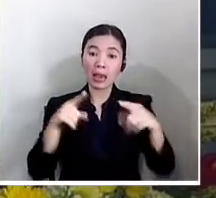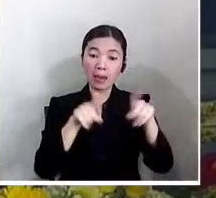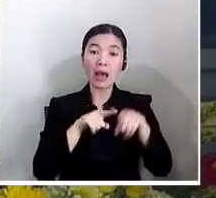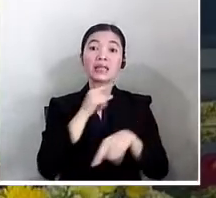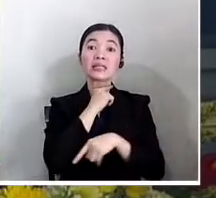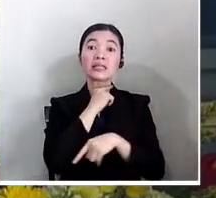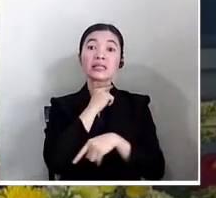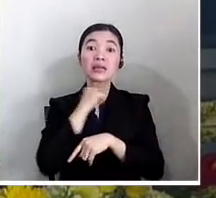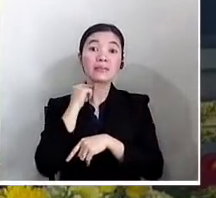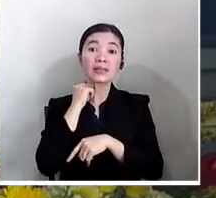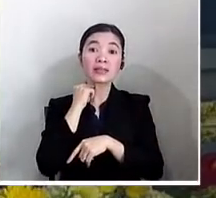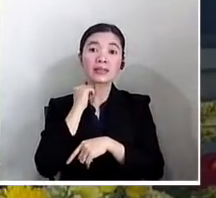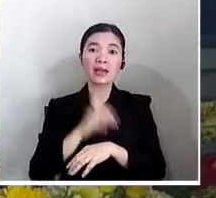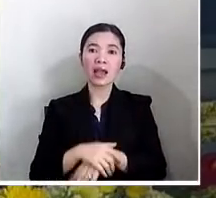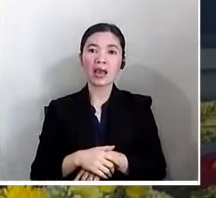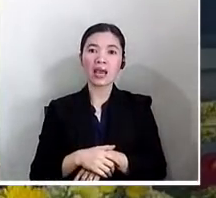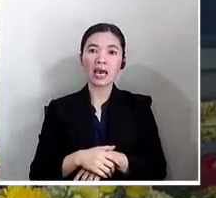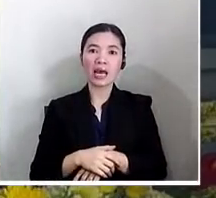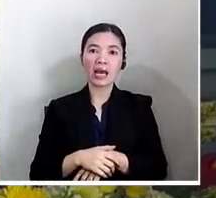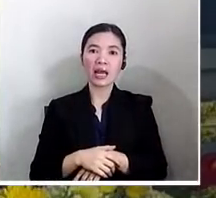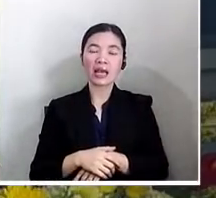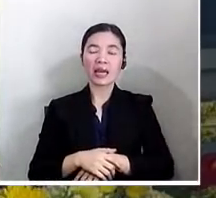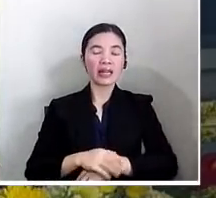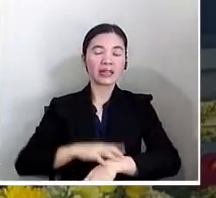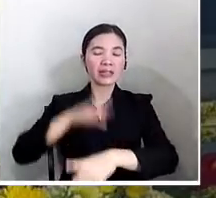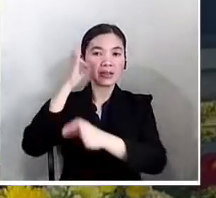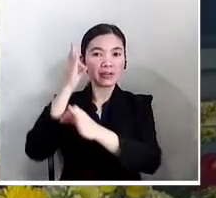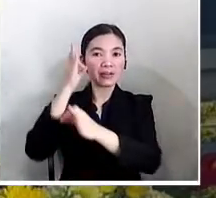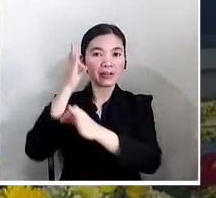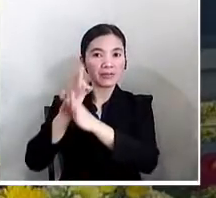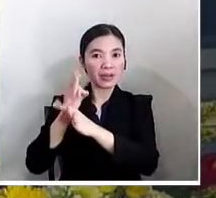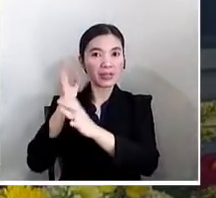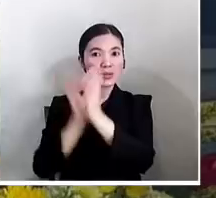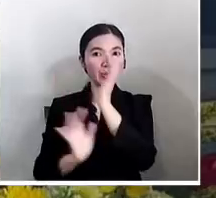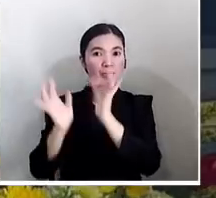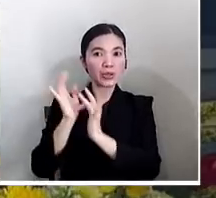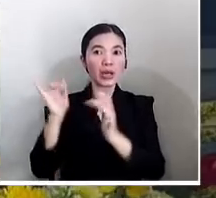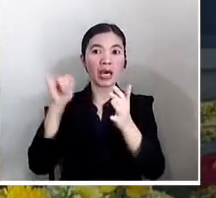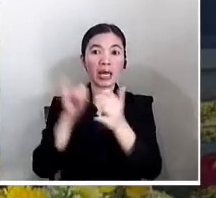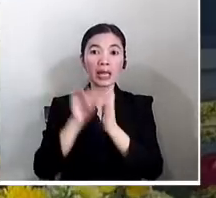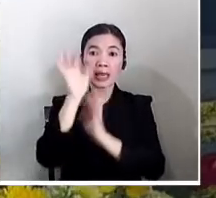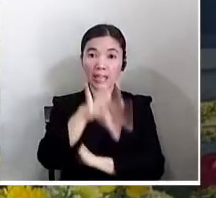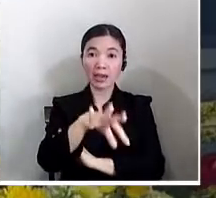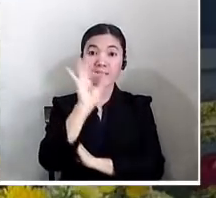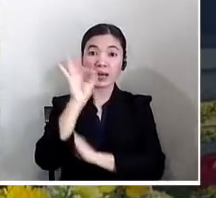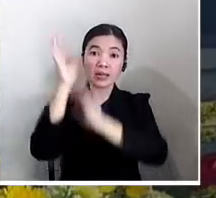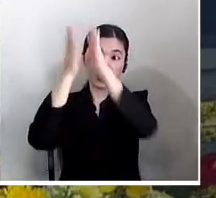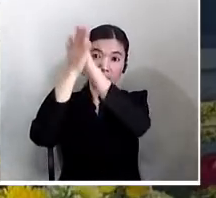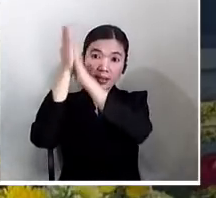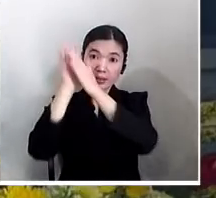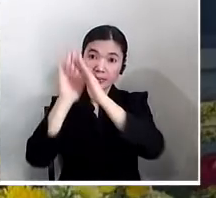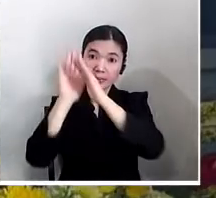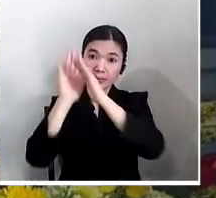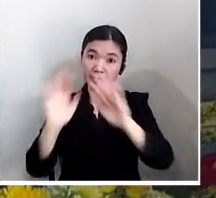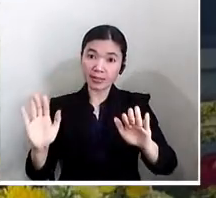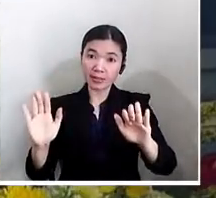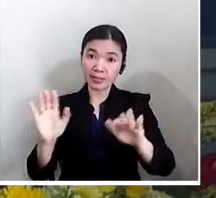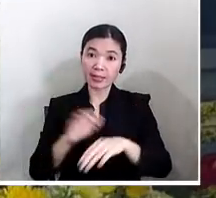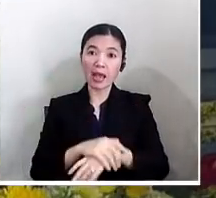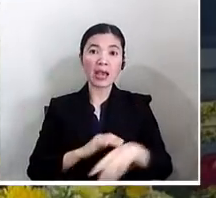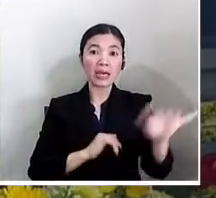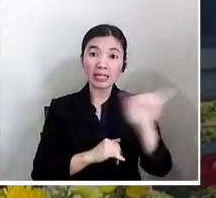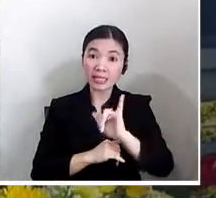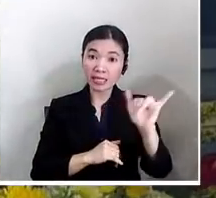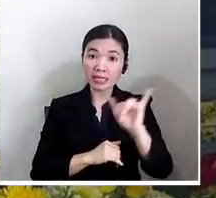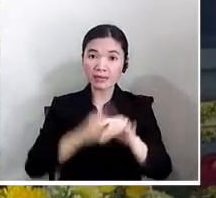faith with Jesus that I find peace. The same faith